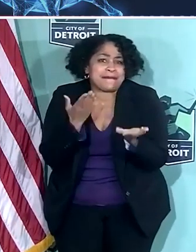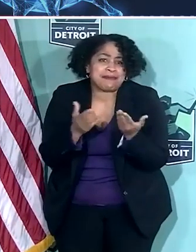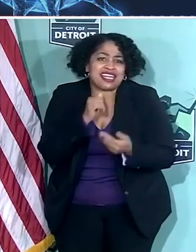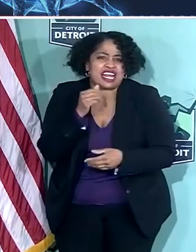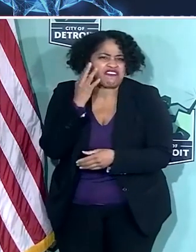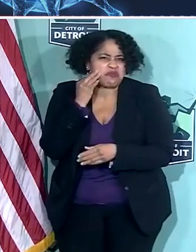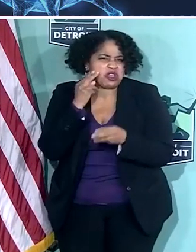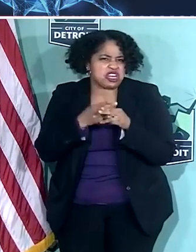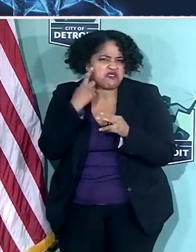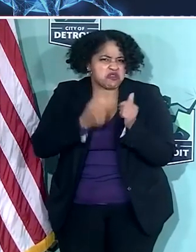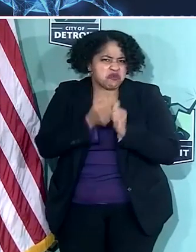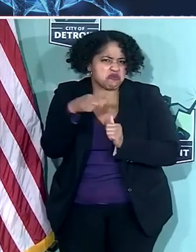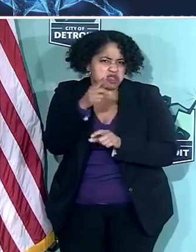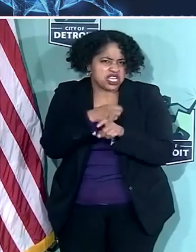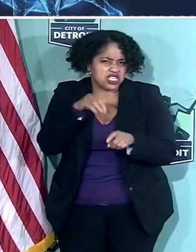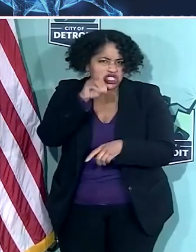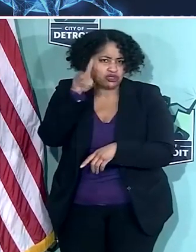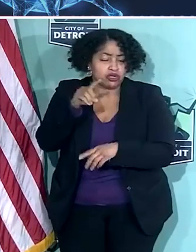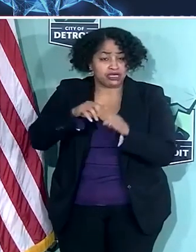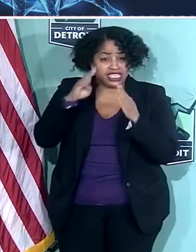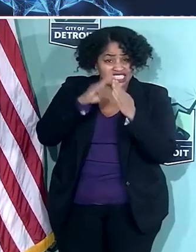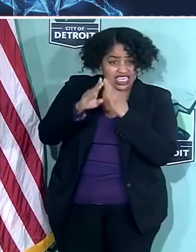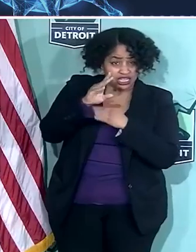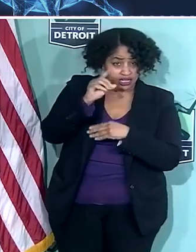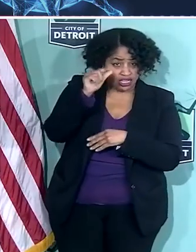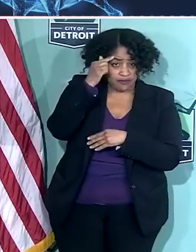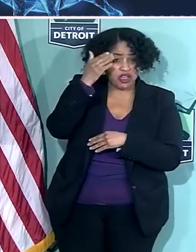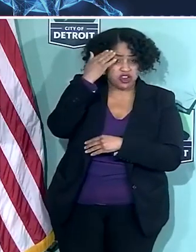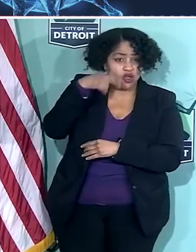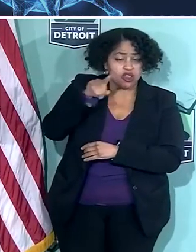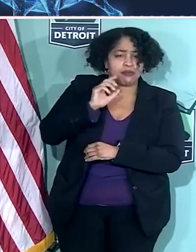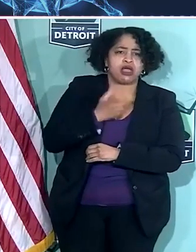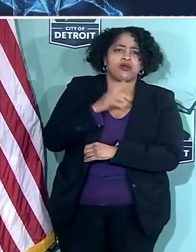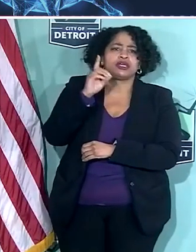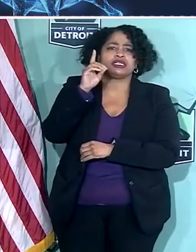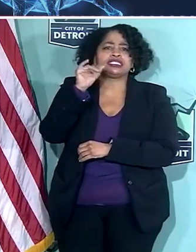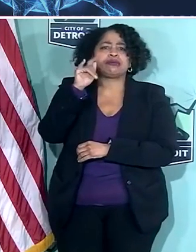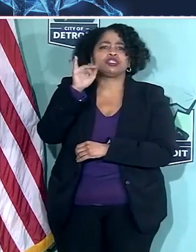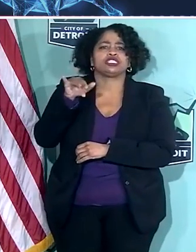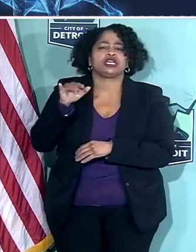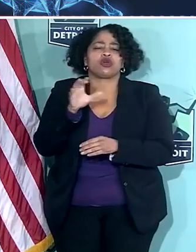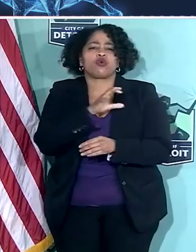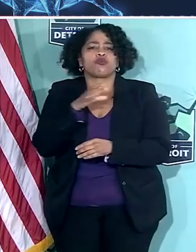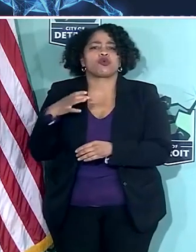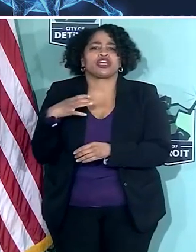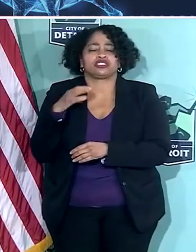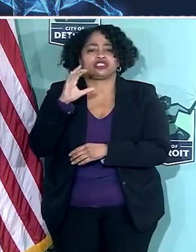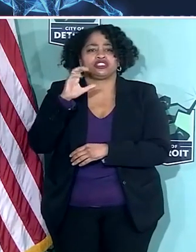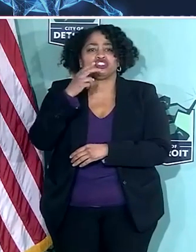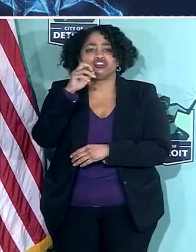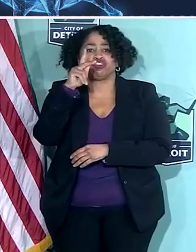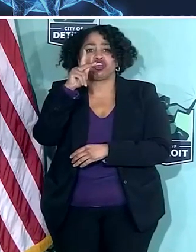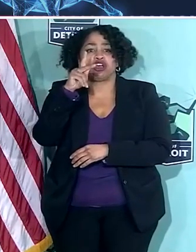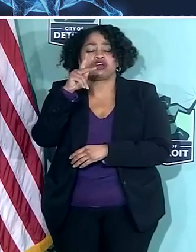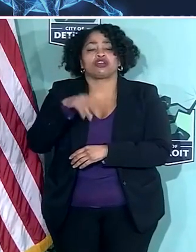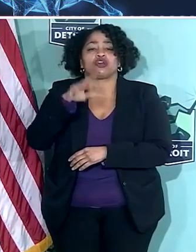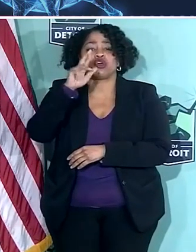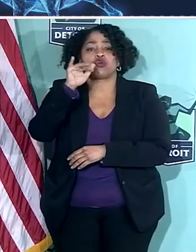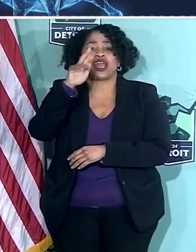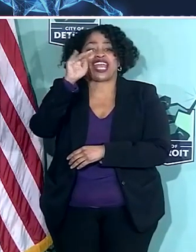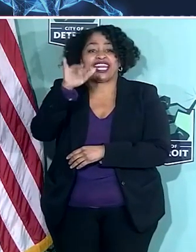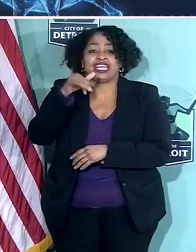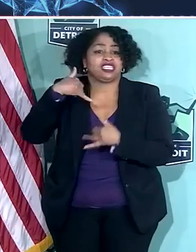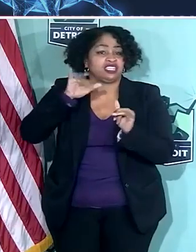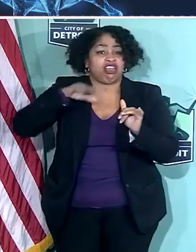name for most Detroiters, but everybody in city government knows him, our Deputy Corporation Counsel Chuck Ramey, who still has